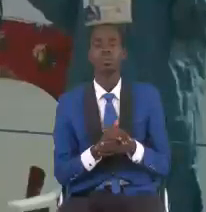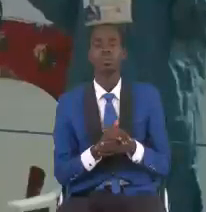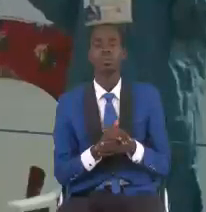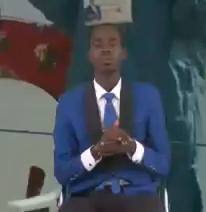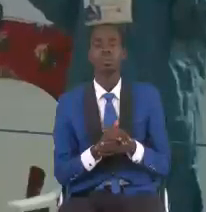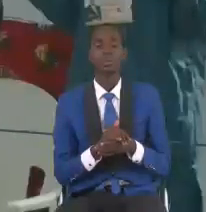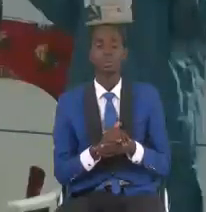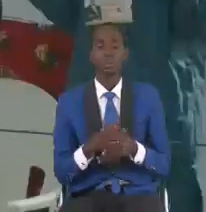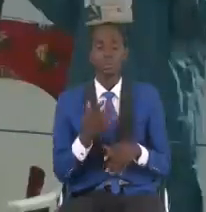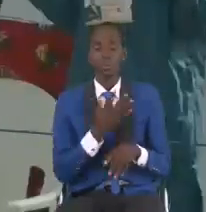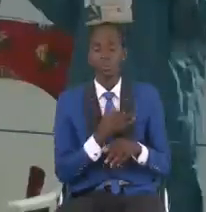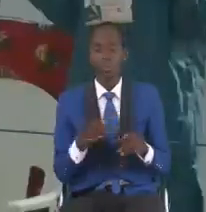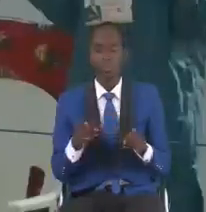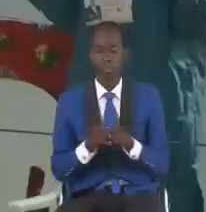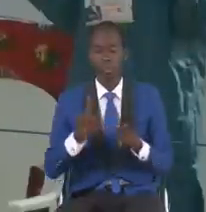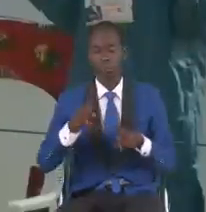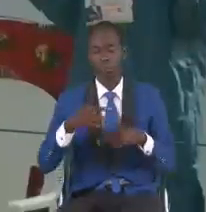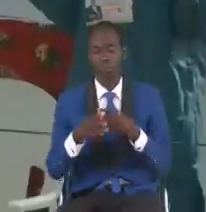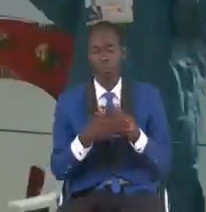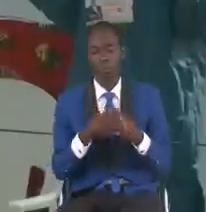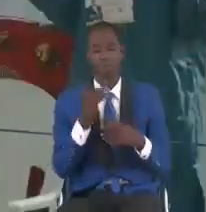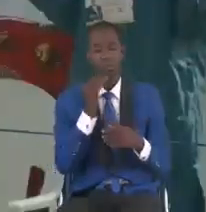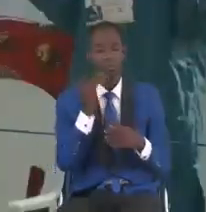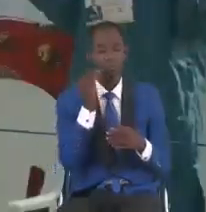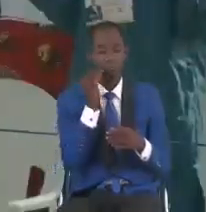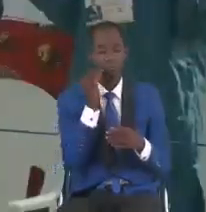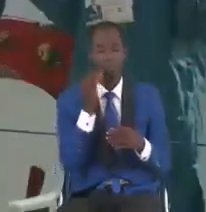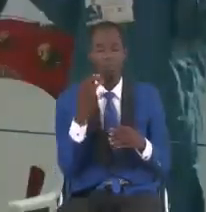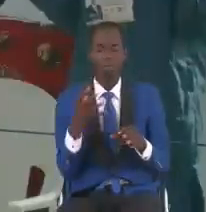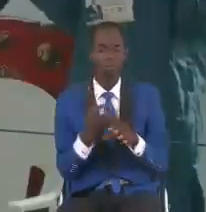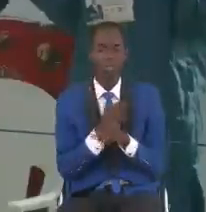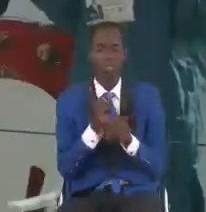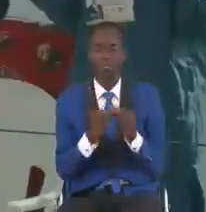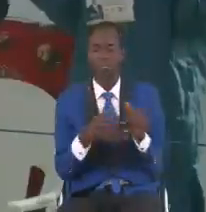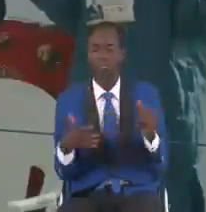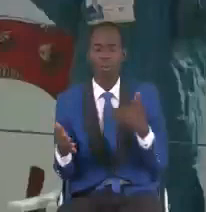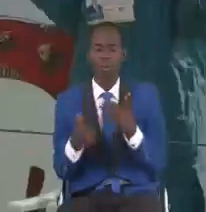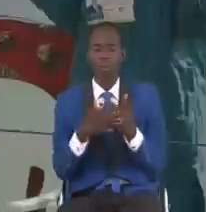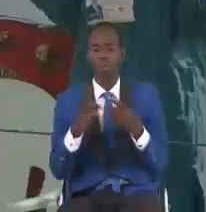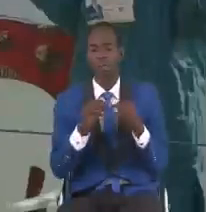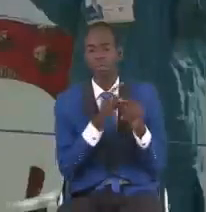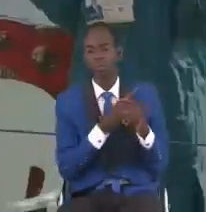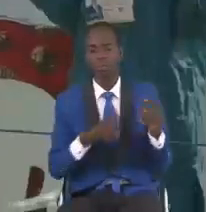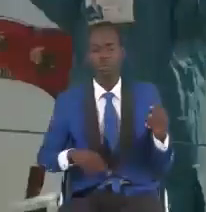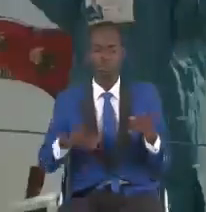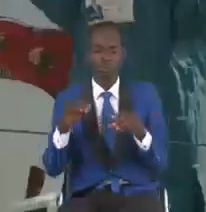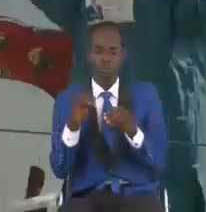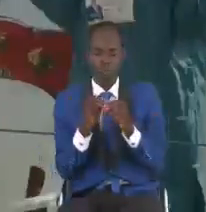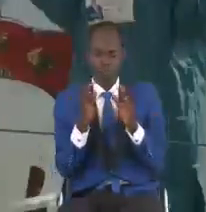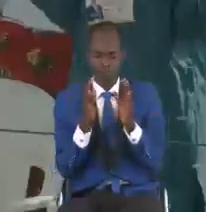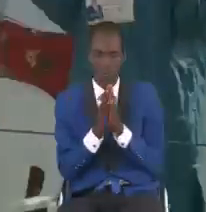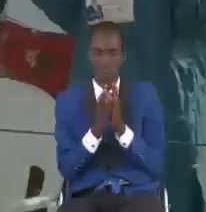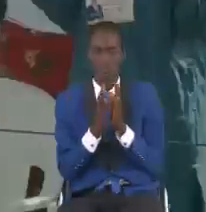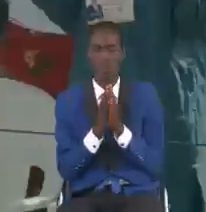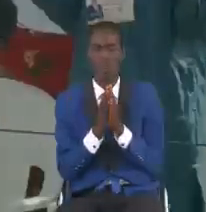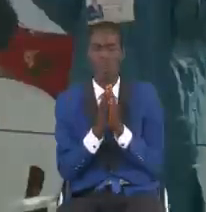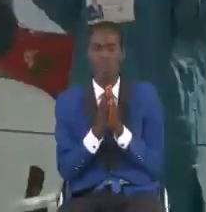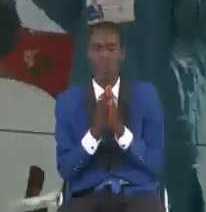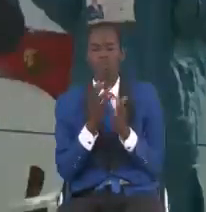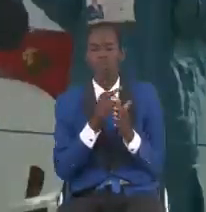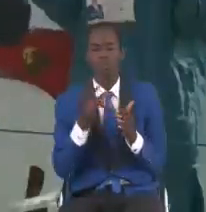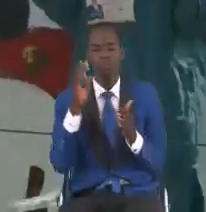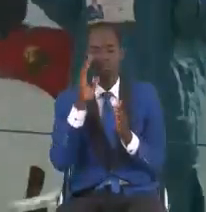And as you go back home, you take everything back to the Lord in prayer again. And you pray until